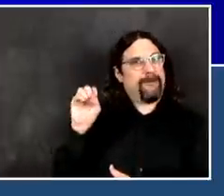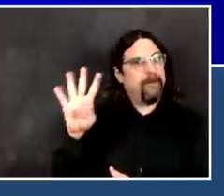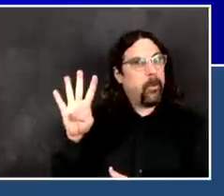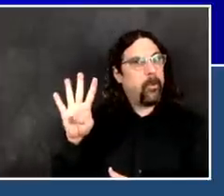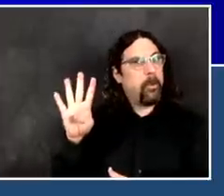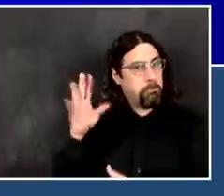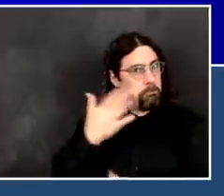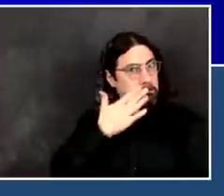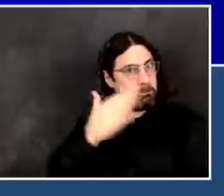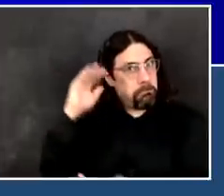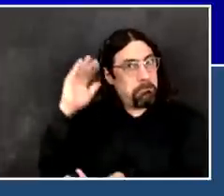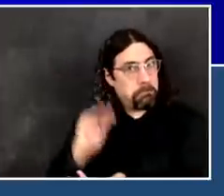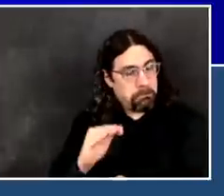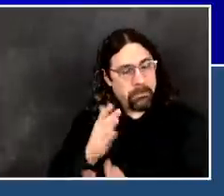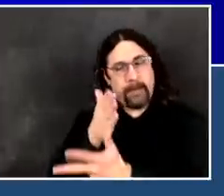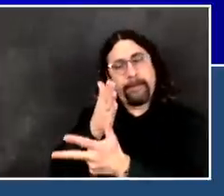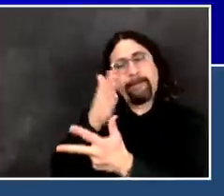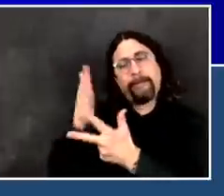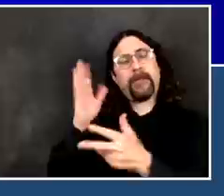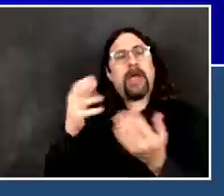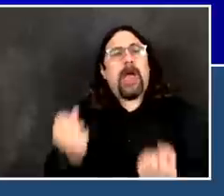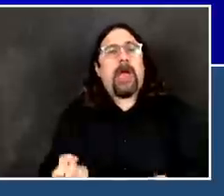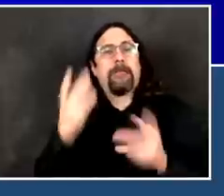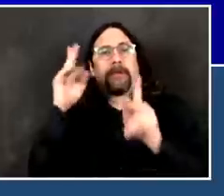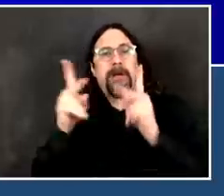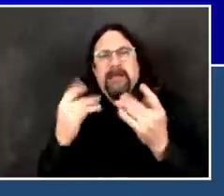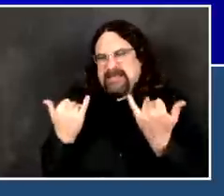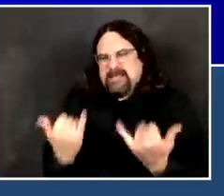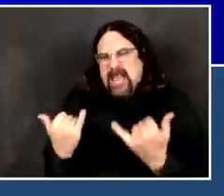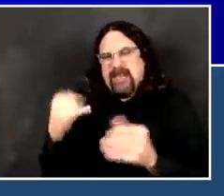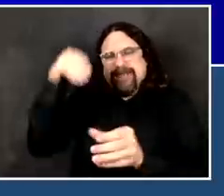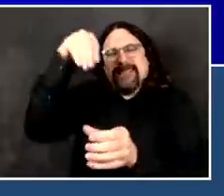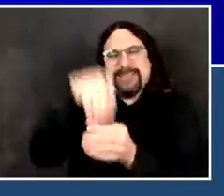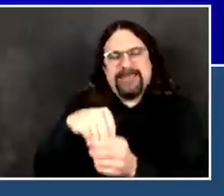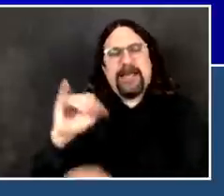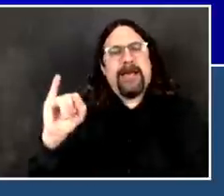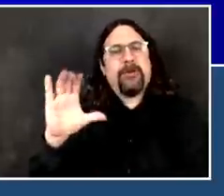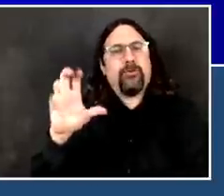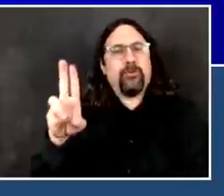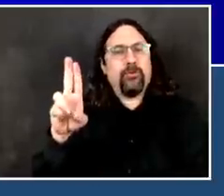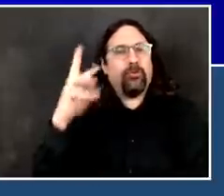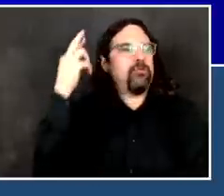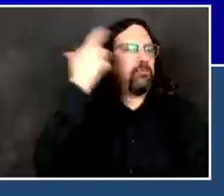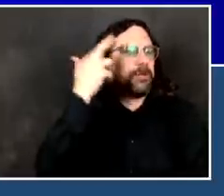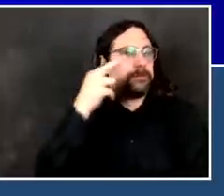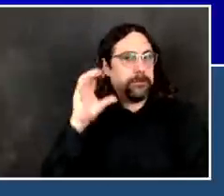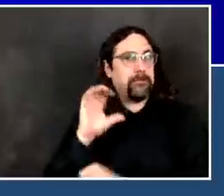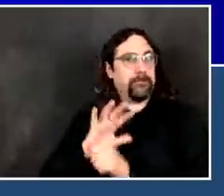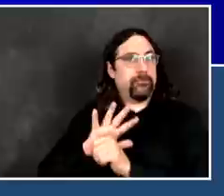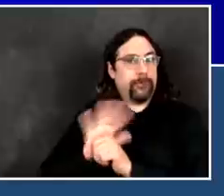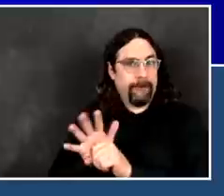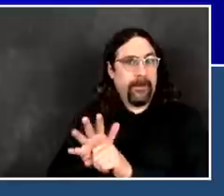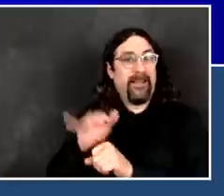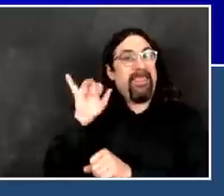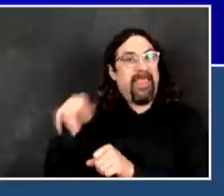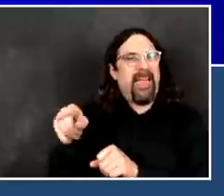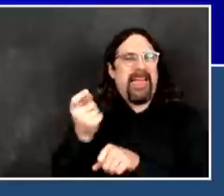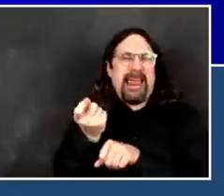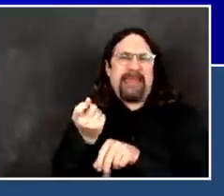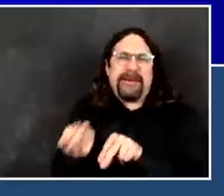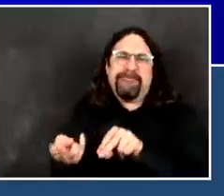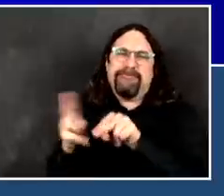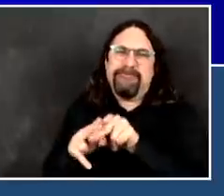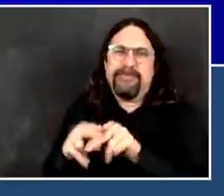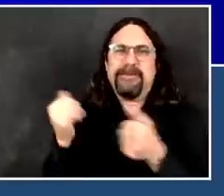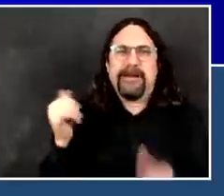853 to 857. The percentage of people who tested positive for COVID-19 also went up, but again by very little, from 34%